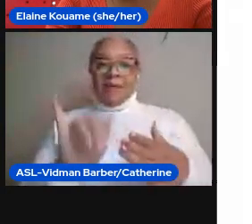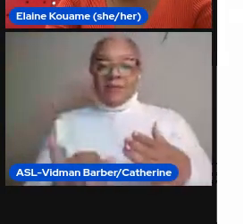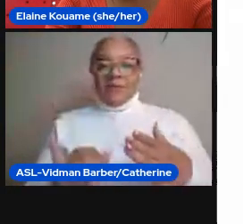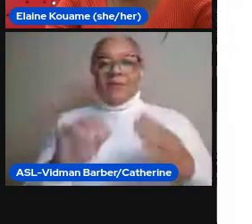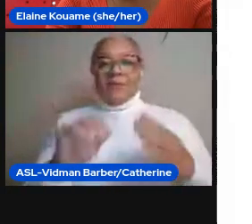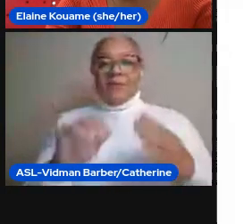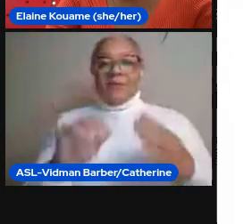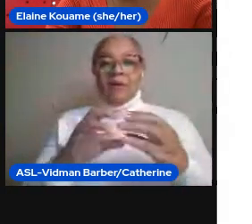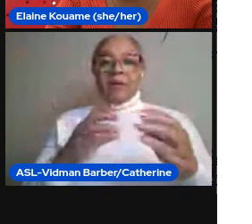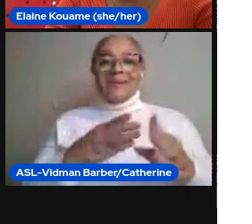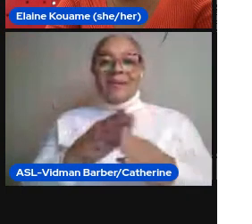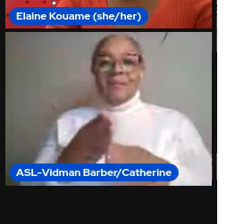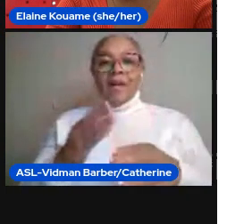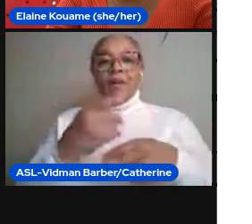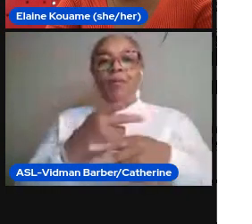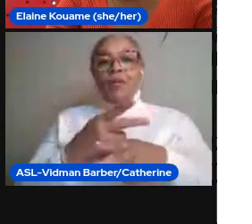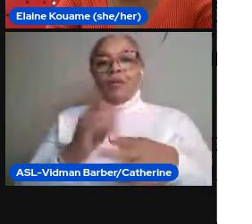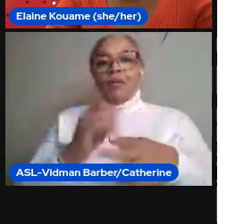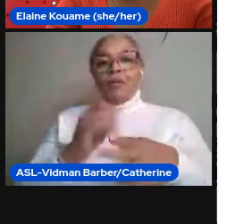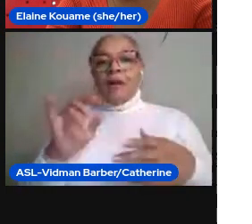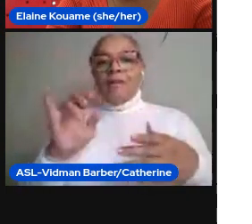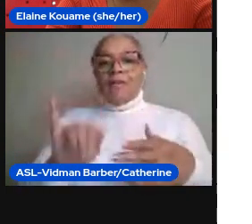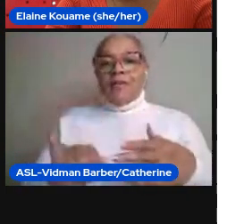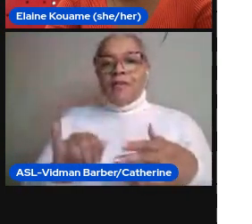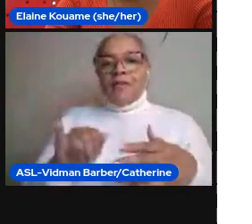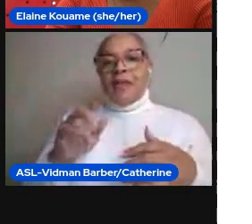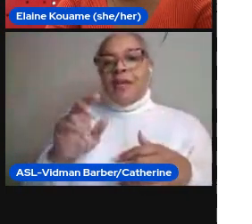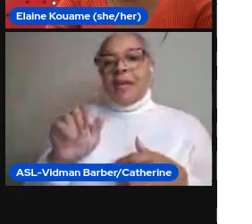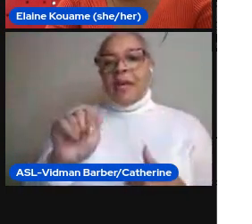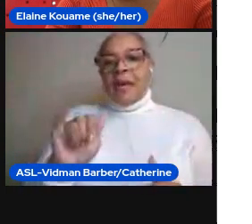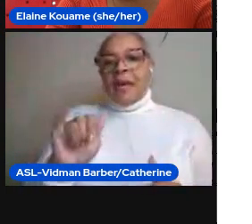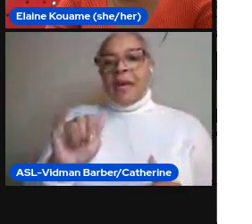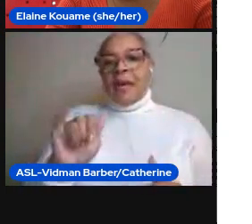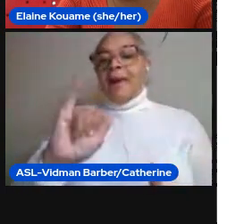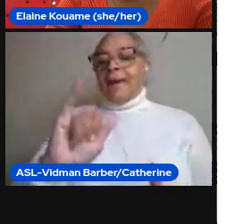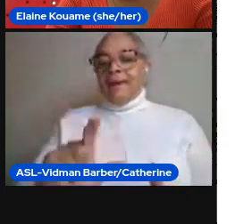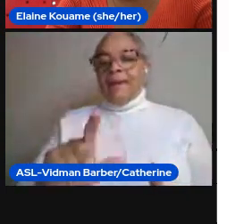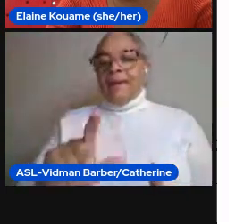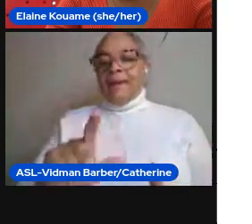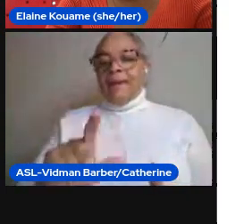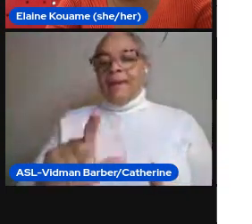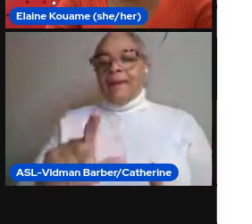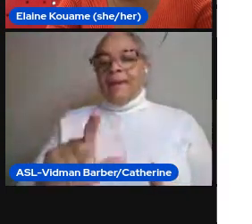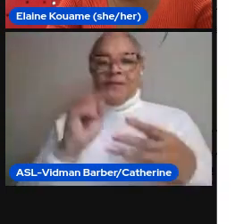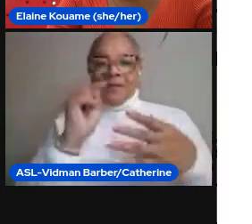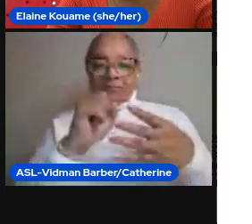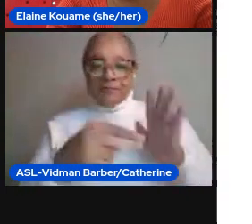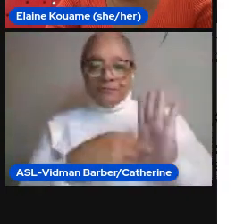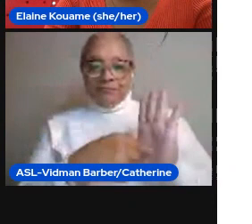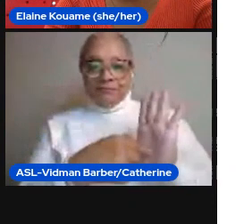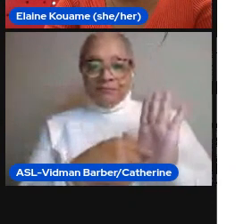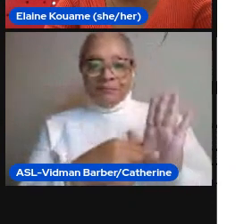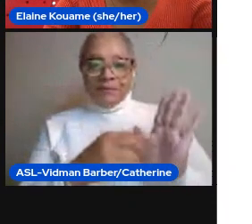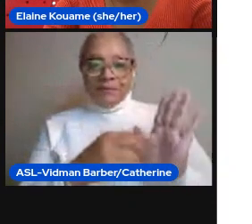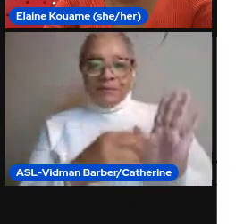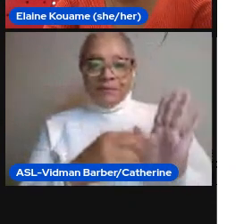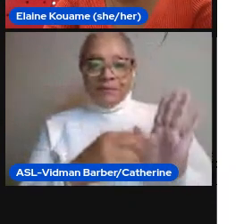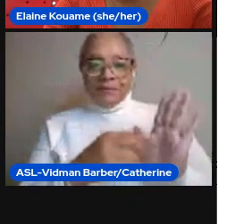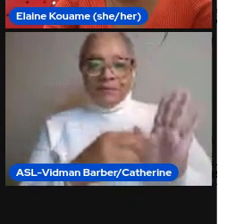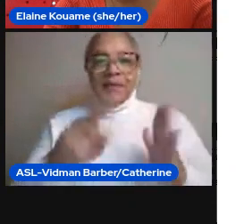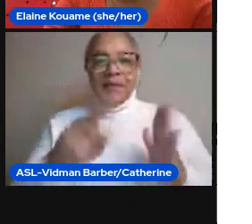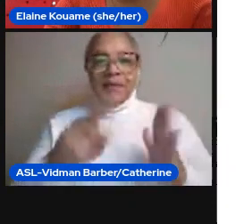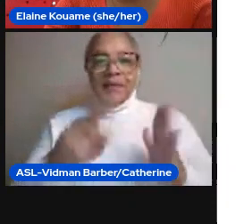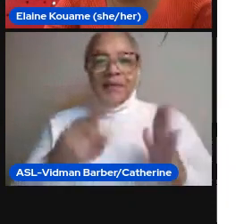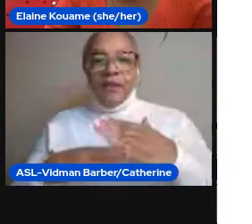main producers of type 1 interferon and IL-12. And these factors, especially type 1 interferon, is necessary to prevent